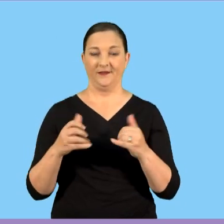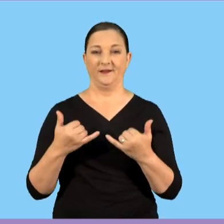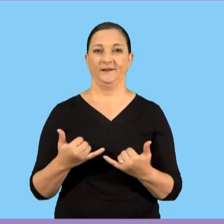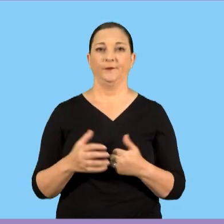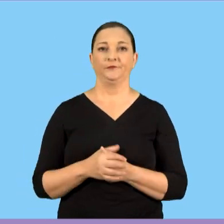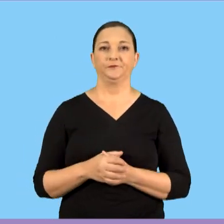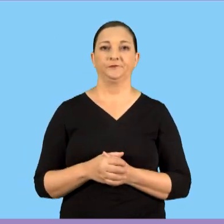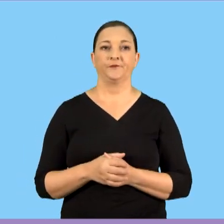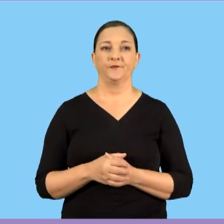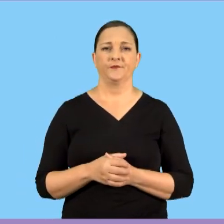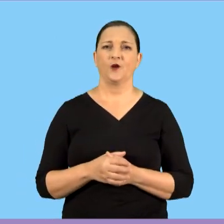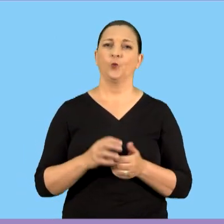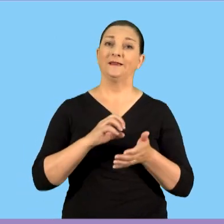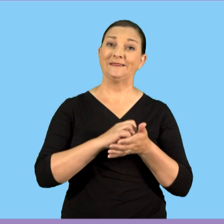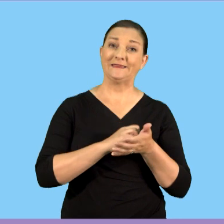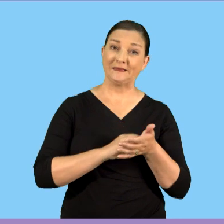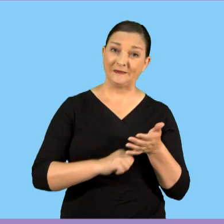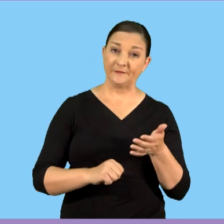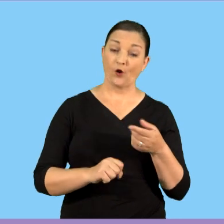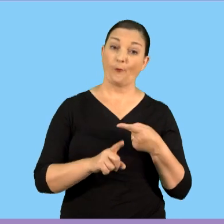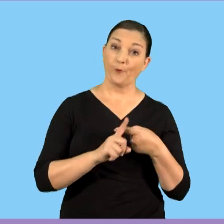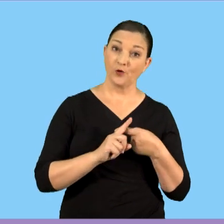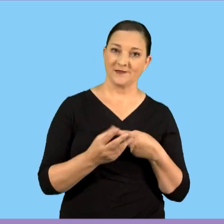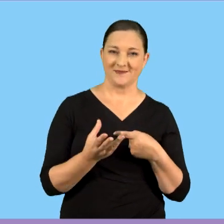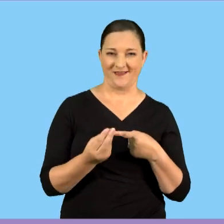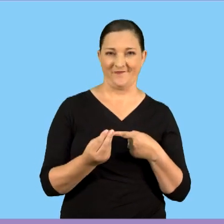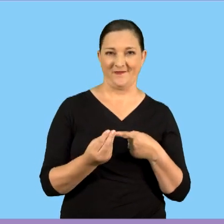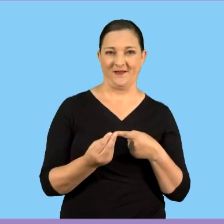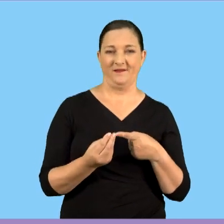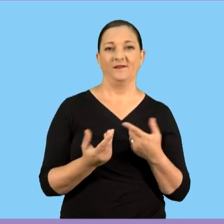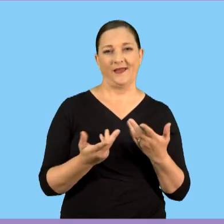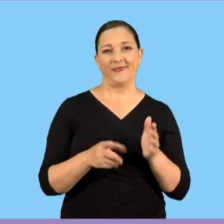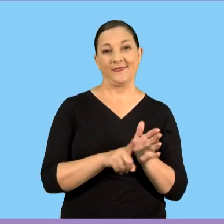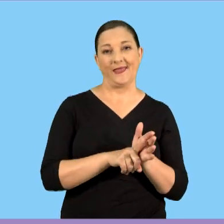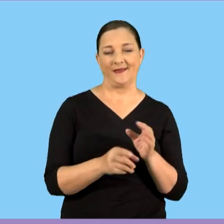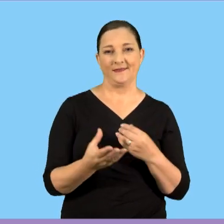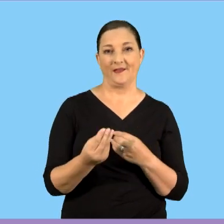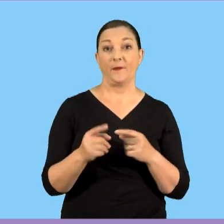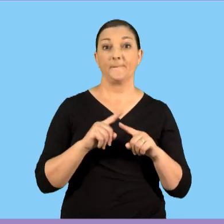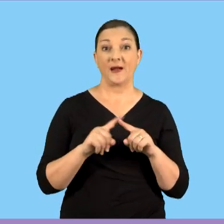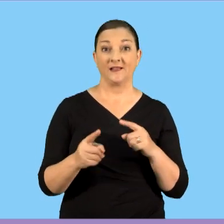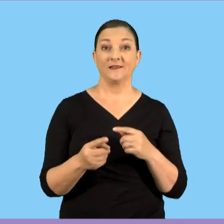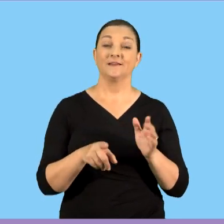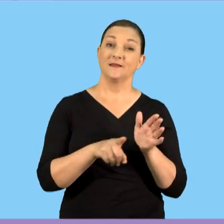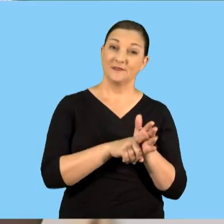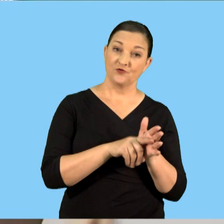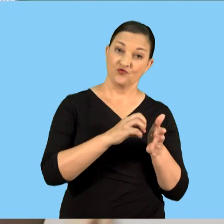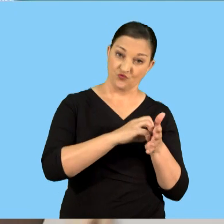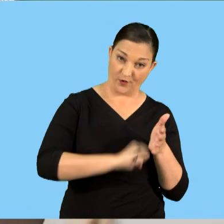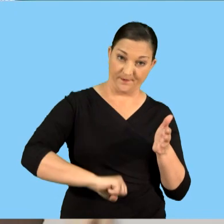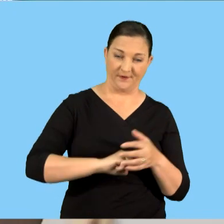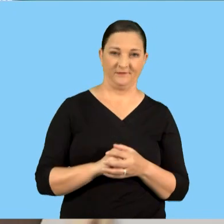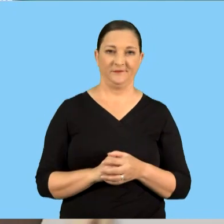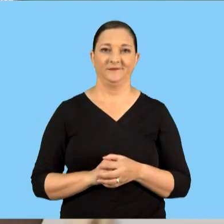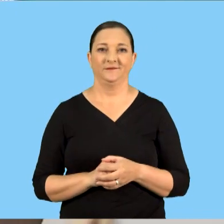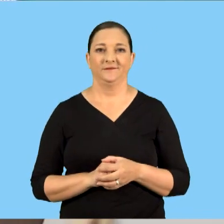to the next one, which is subtracting a positive number and a negative number. So again, you can use the number line, or you can